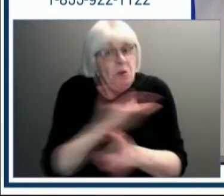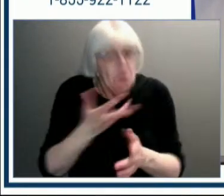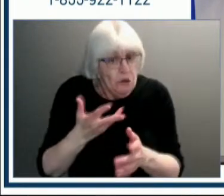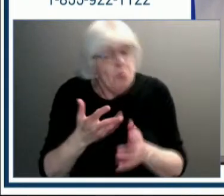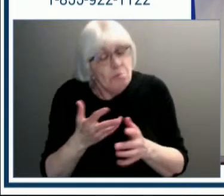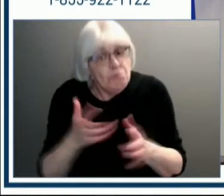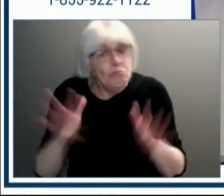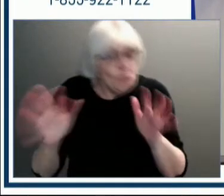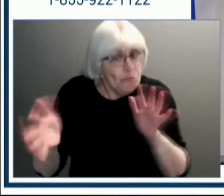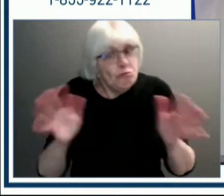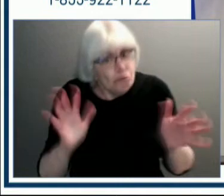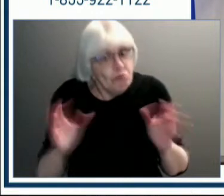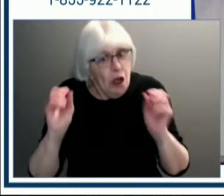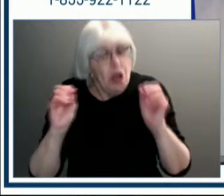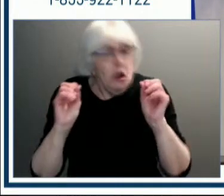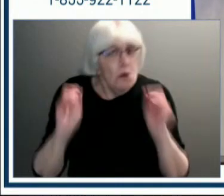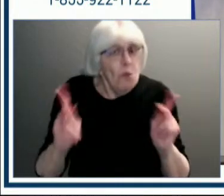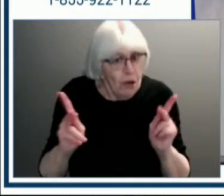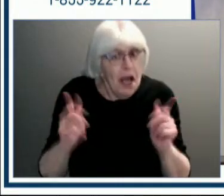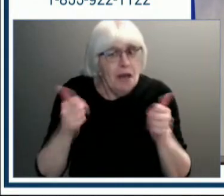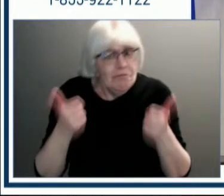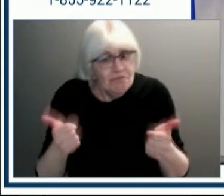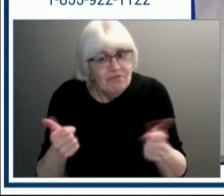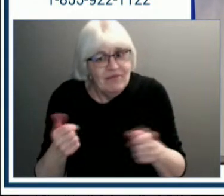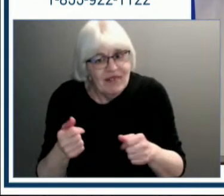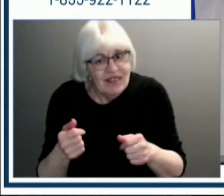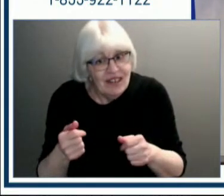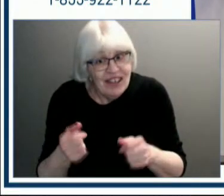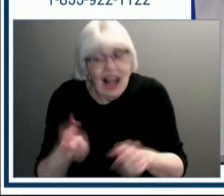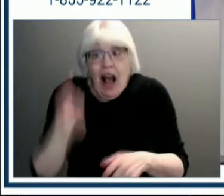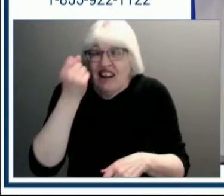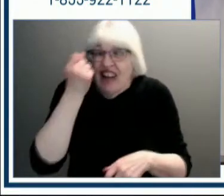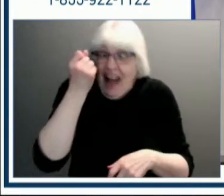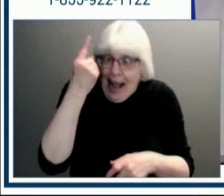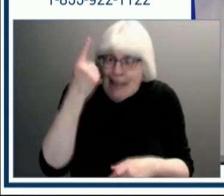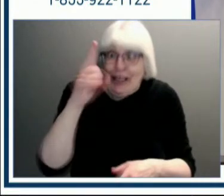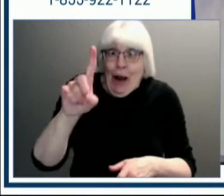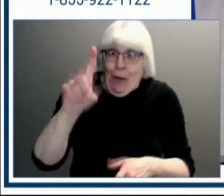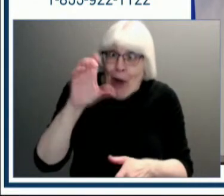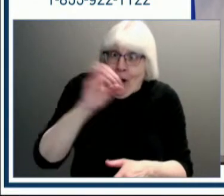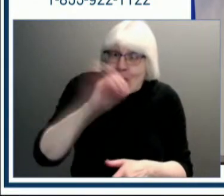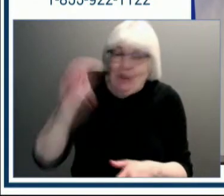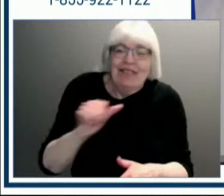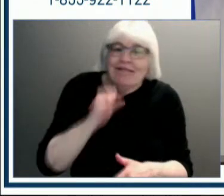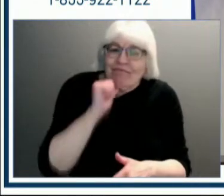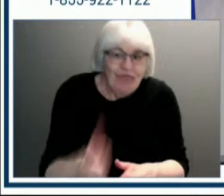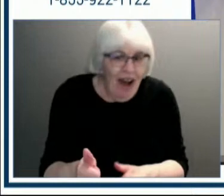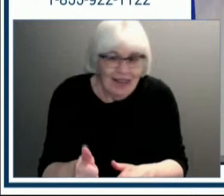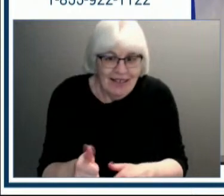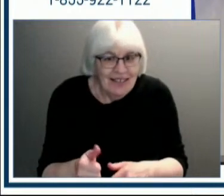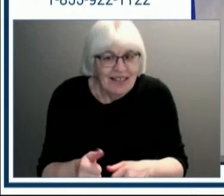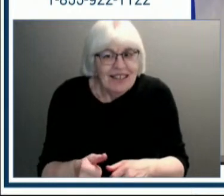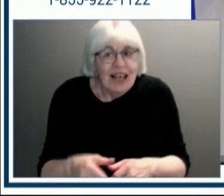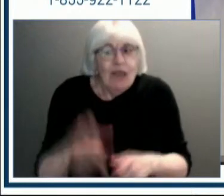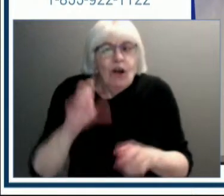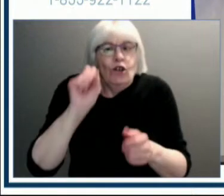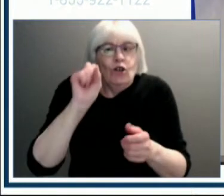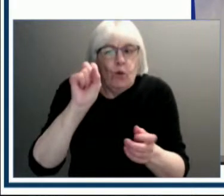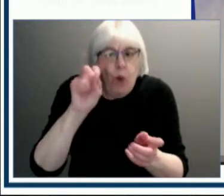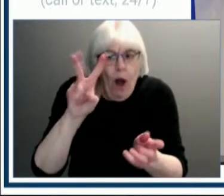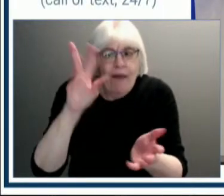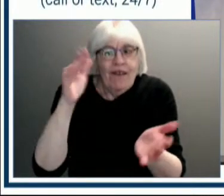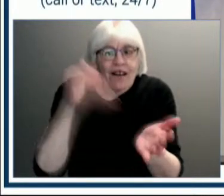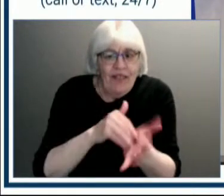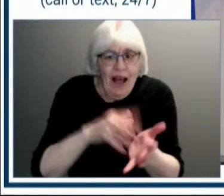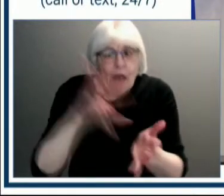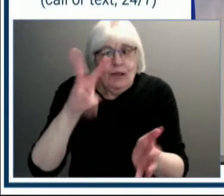either. I realize that. Yesterday, 12,600 boosters went into arms. This is a new record since